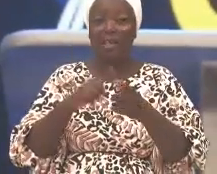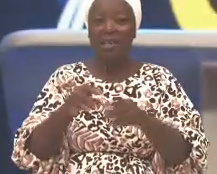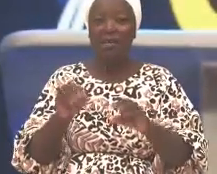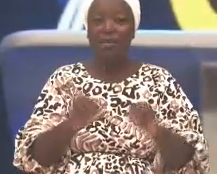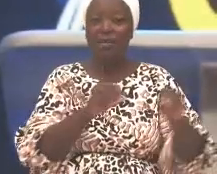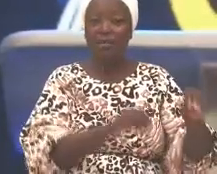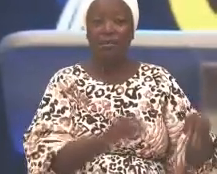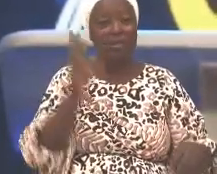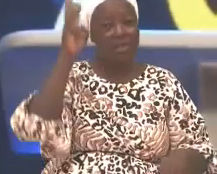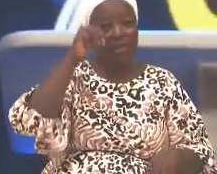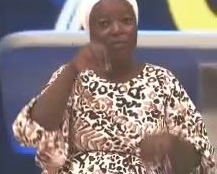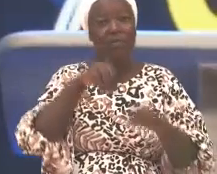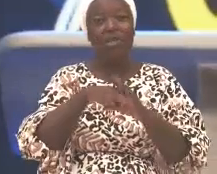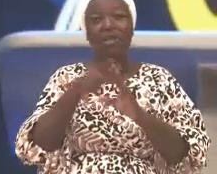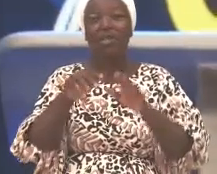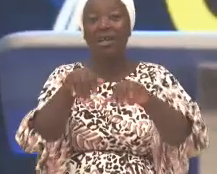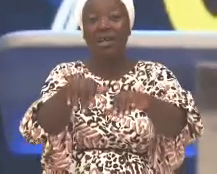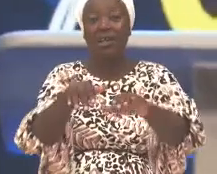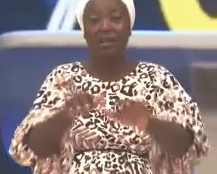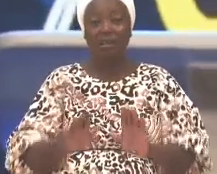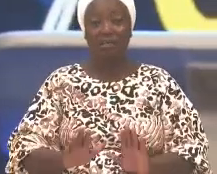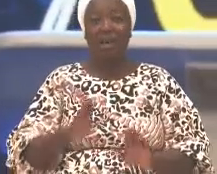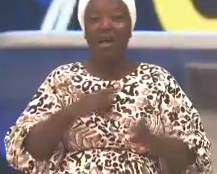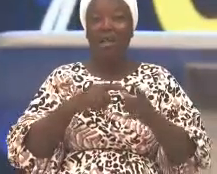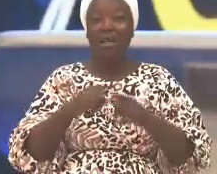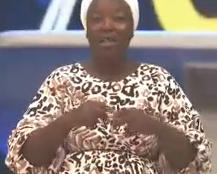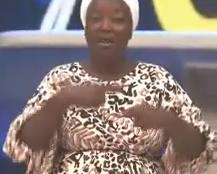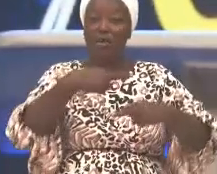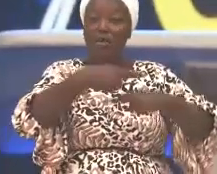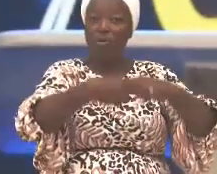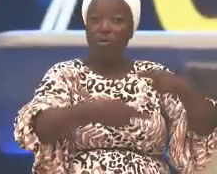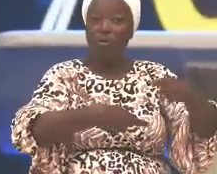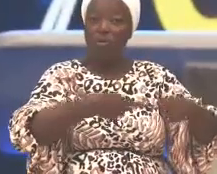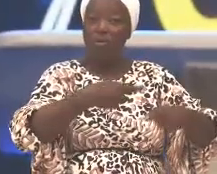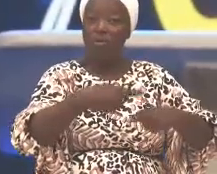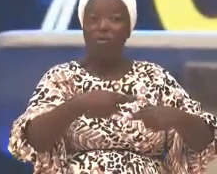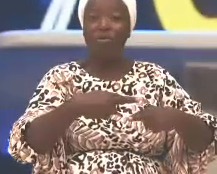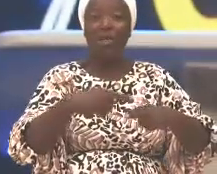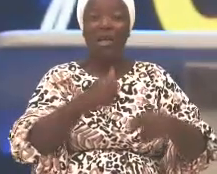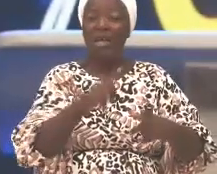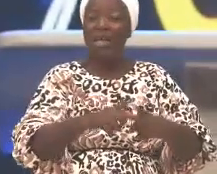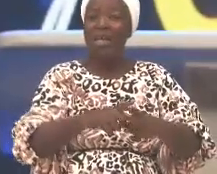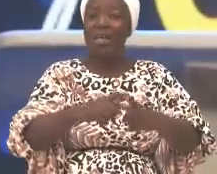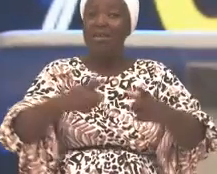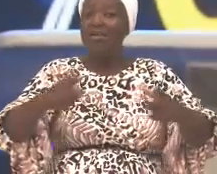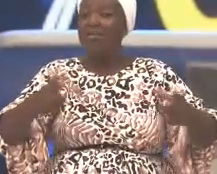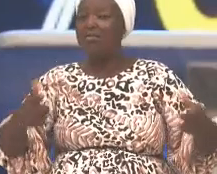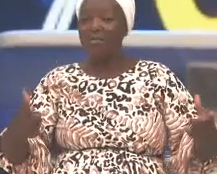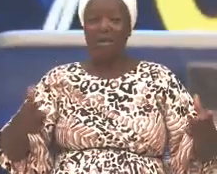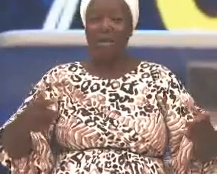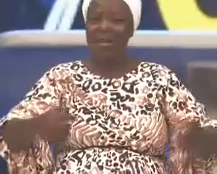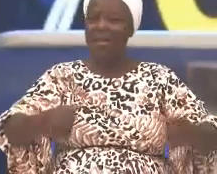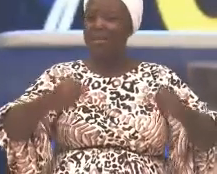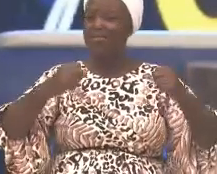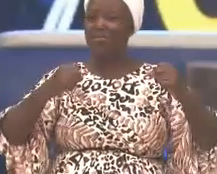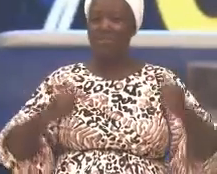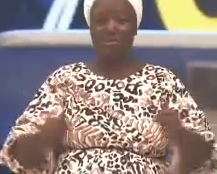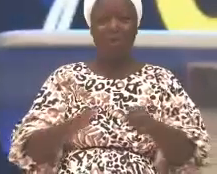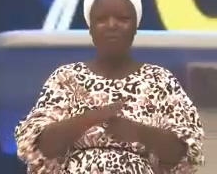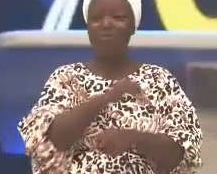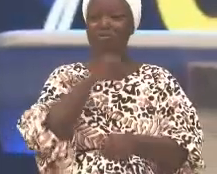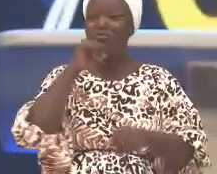the grave, and they rolled a great, mighty, immovable stone on